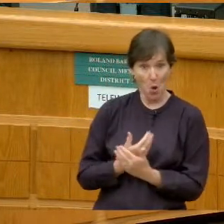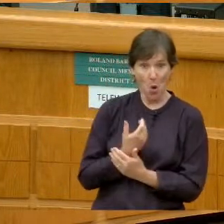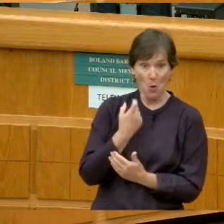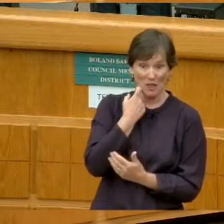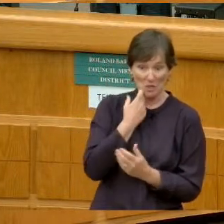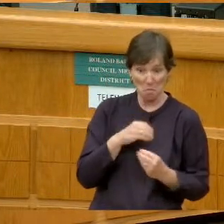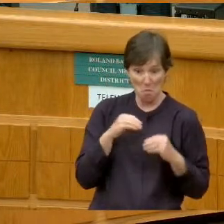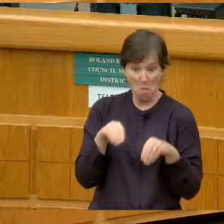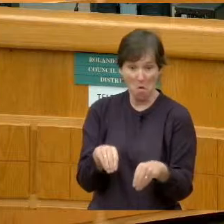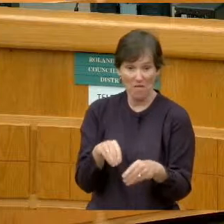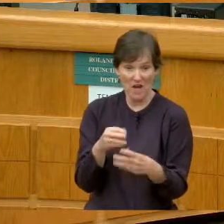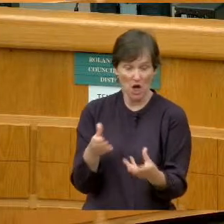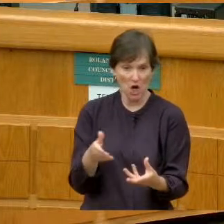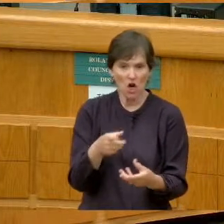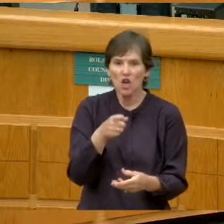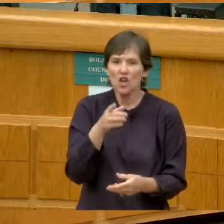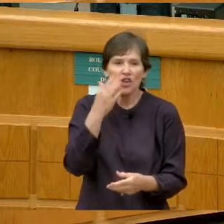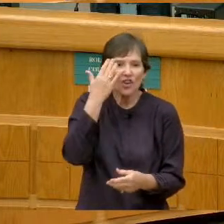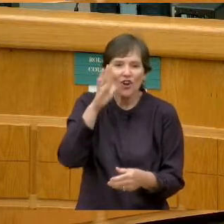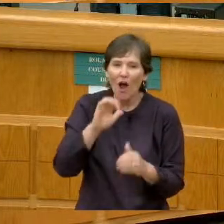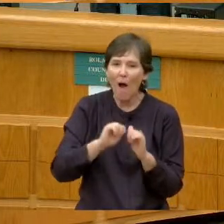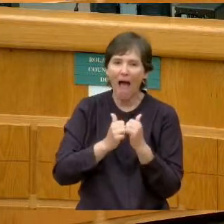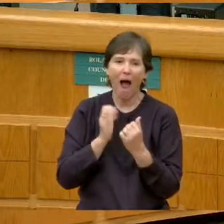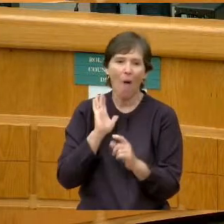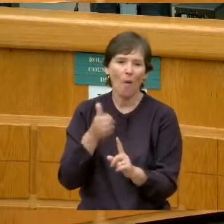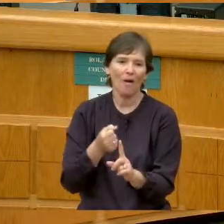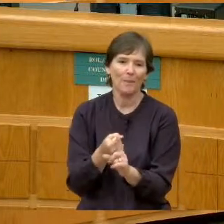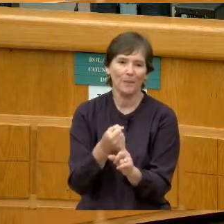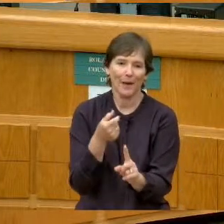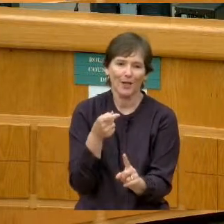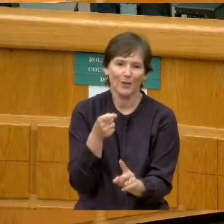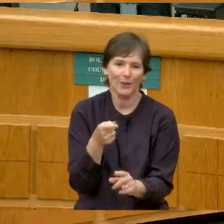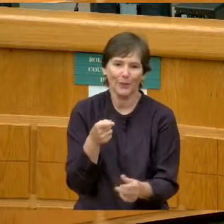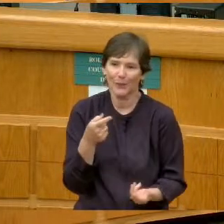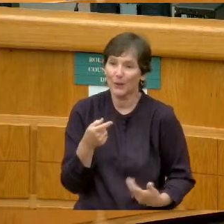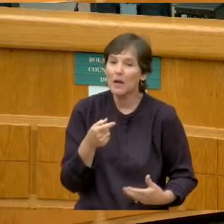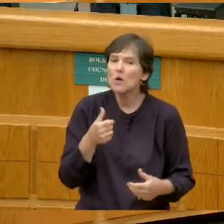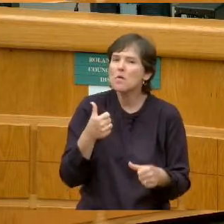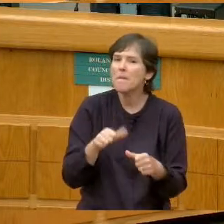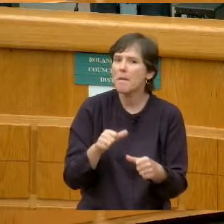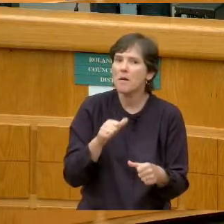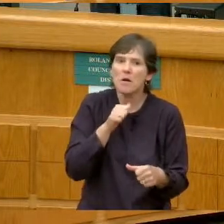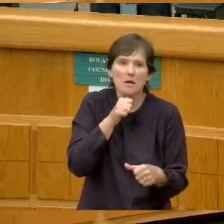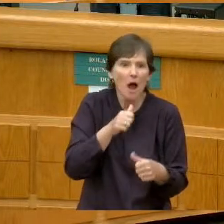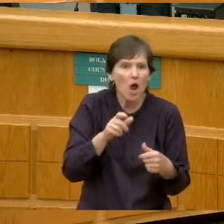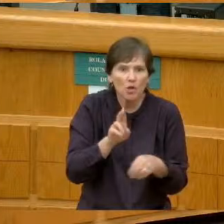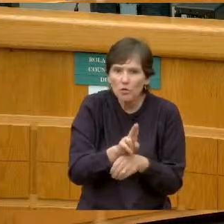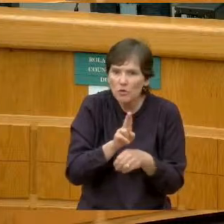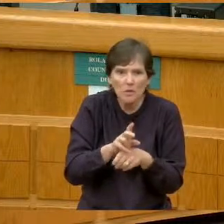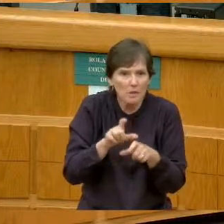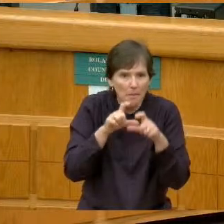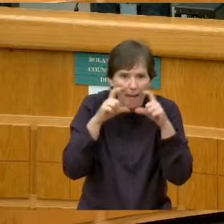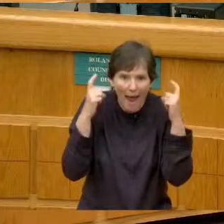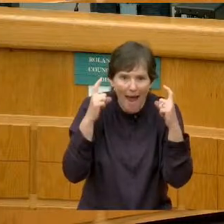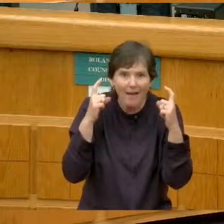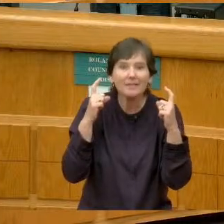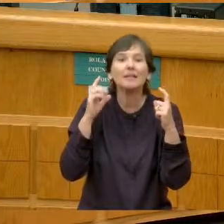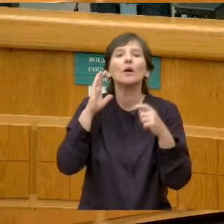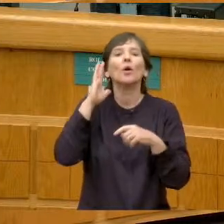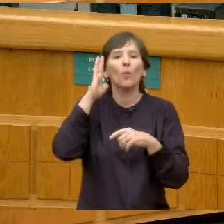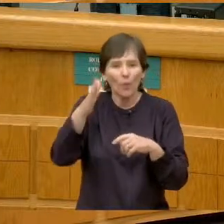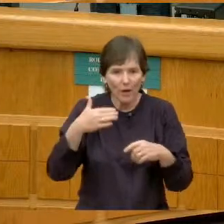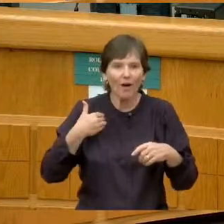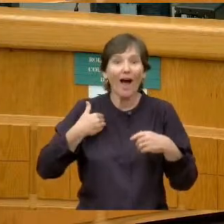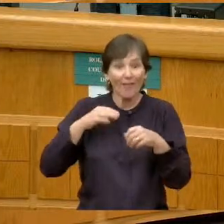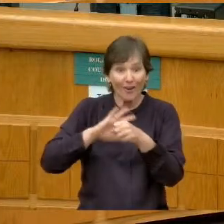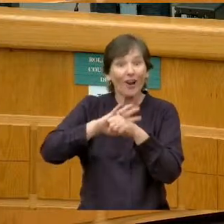So continue to stay really close to strangers, and remember, don't wear a mask, and then I will be with you and all of your friends,